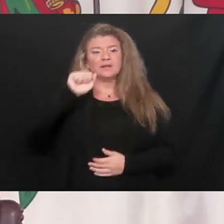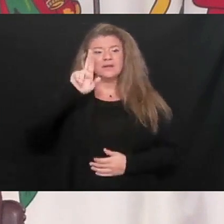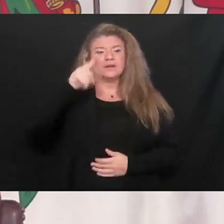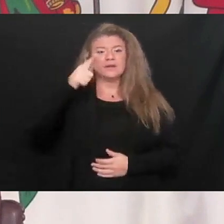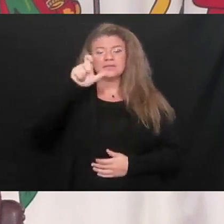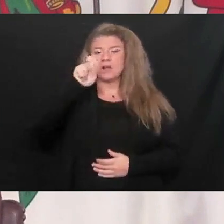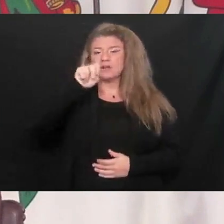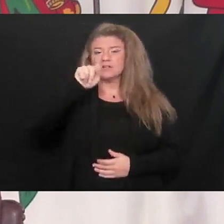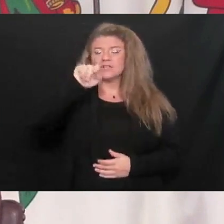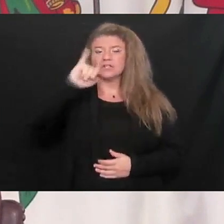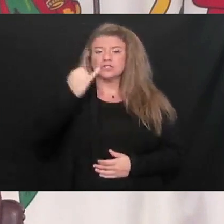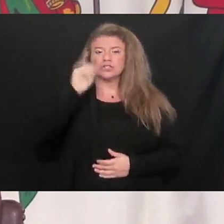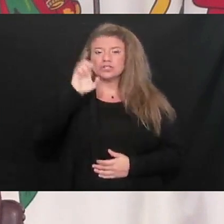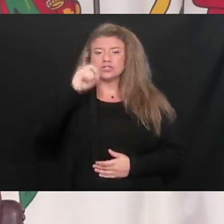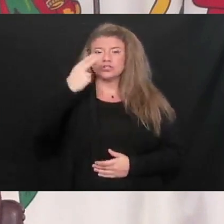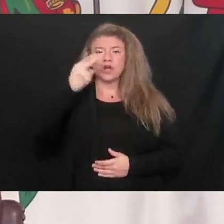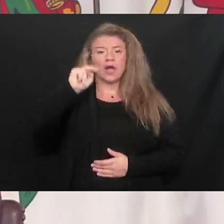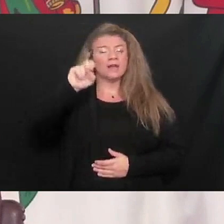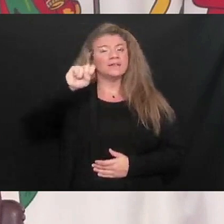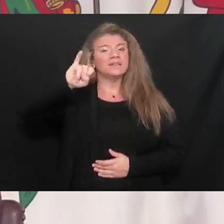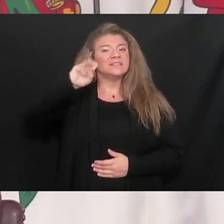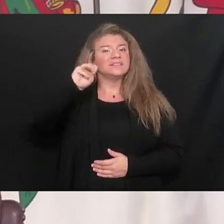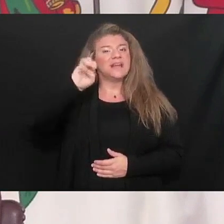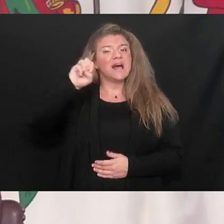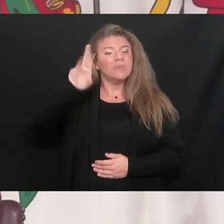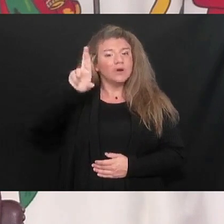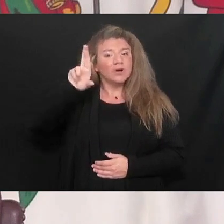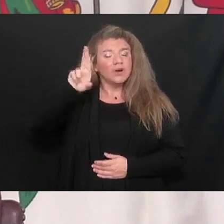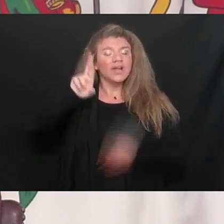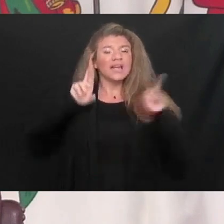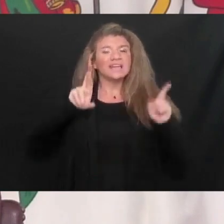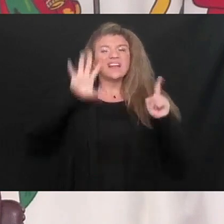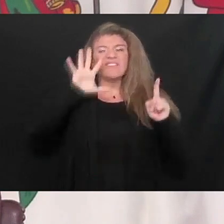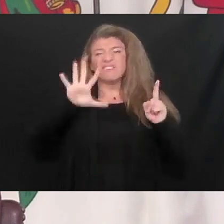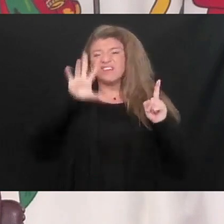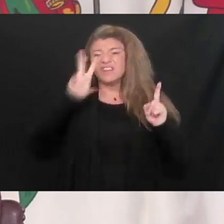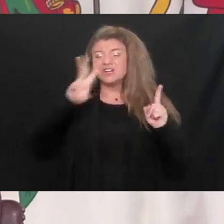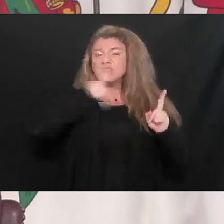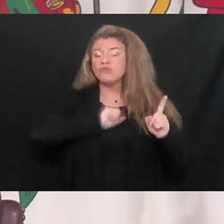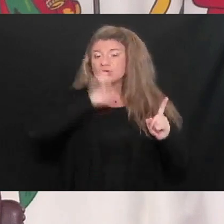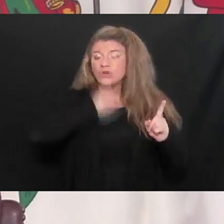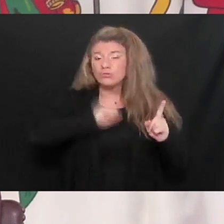Siner, and 52 years old.